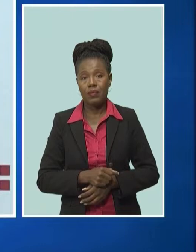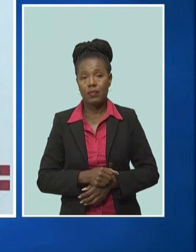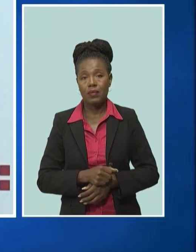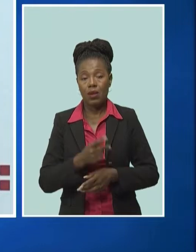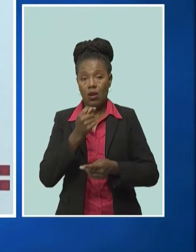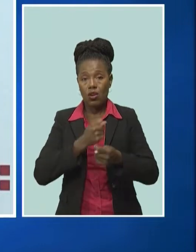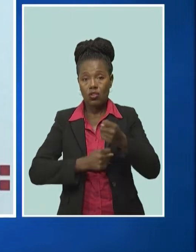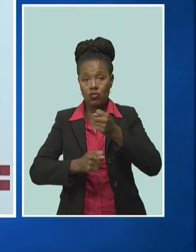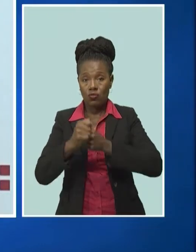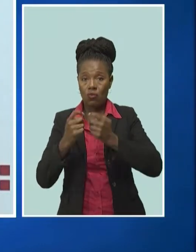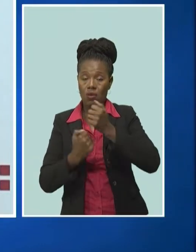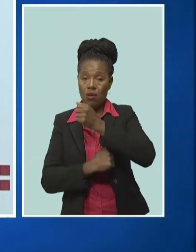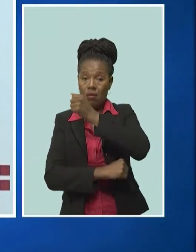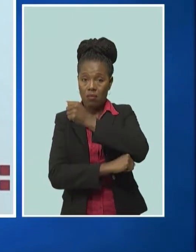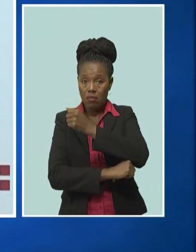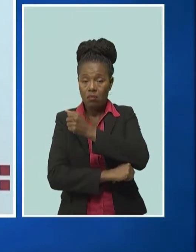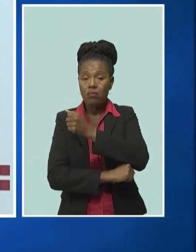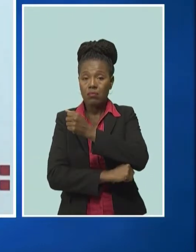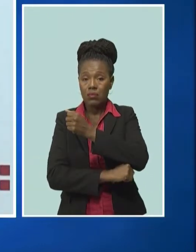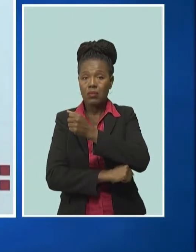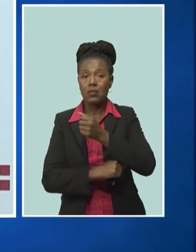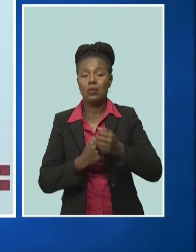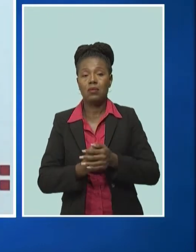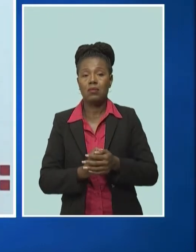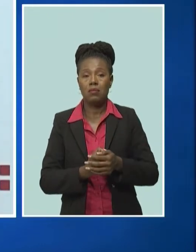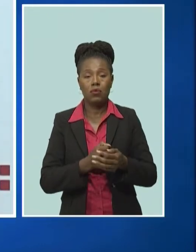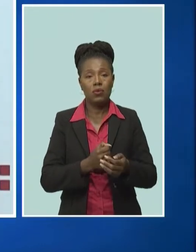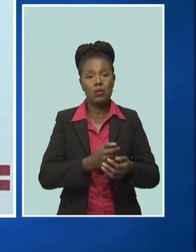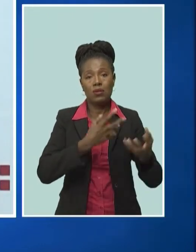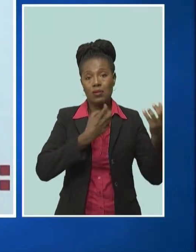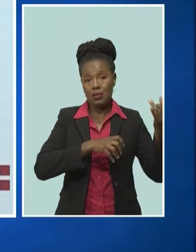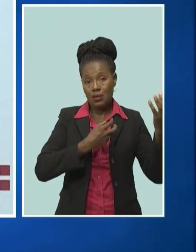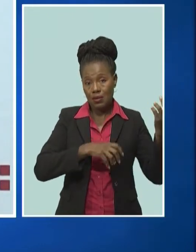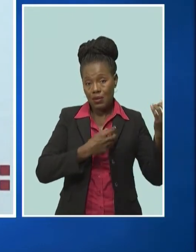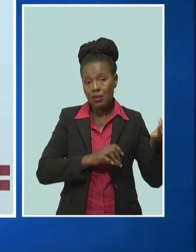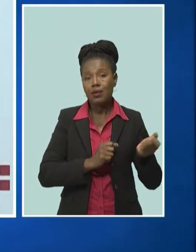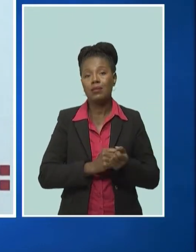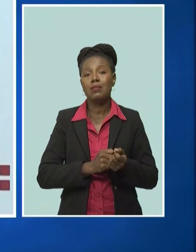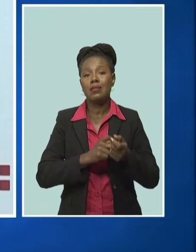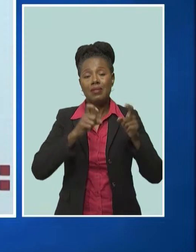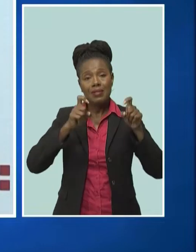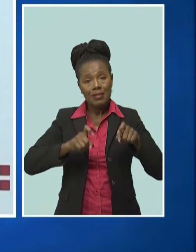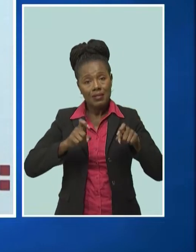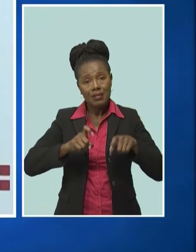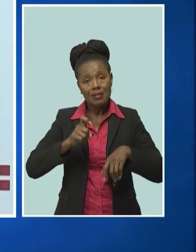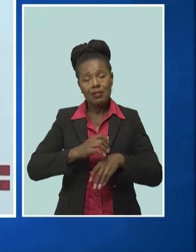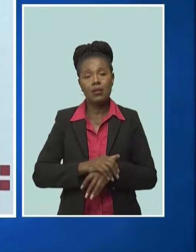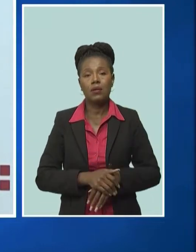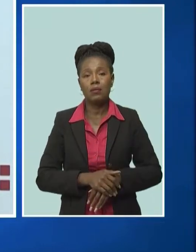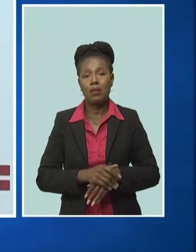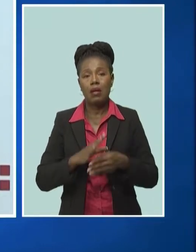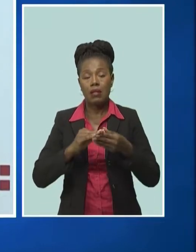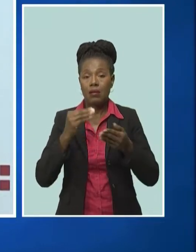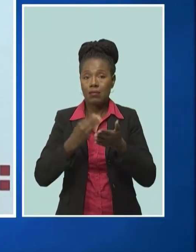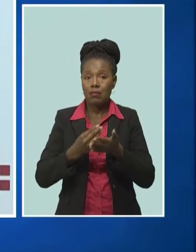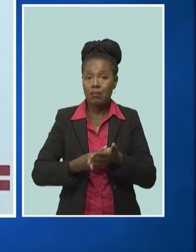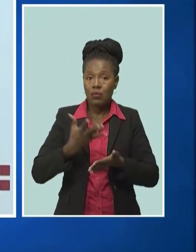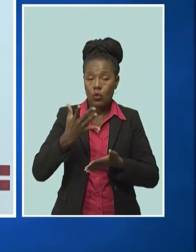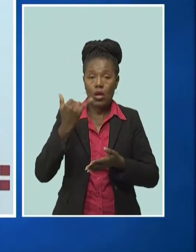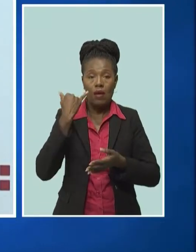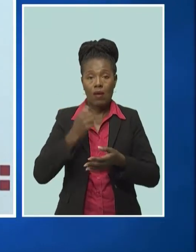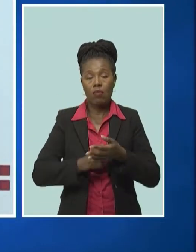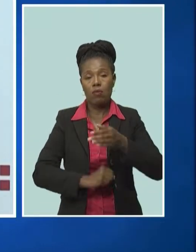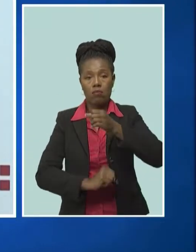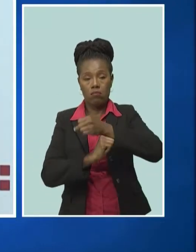trade bridge, literally, between St. Kitts and Nevis. That has been costed, if you were to literally build a